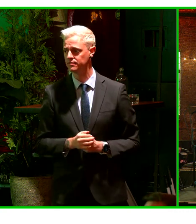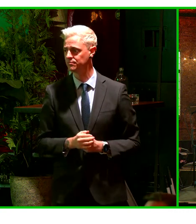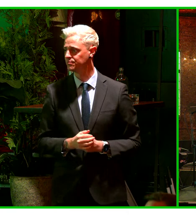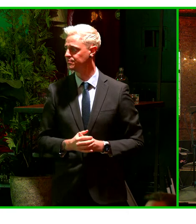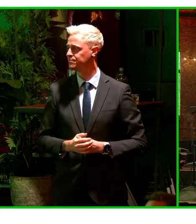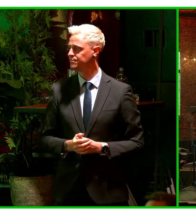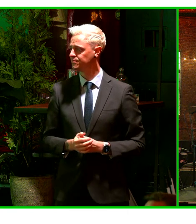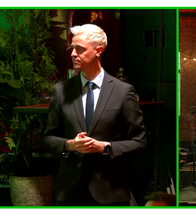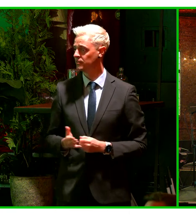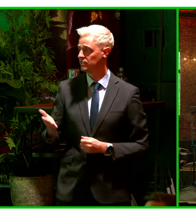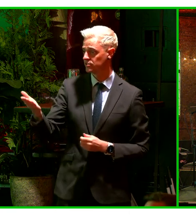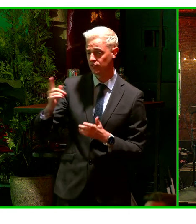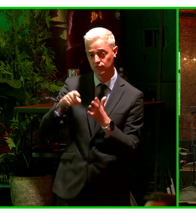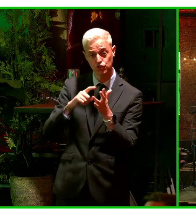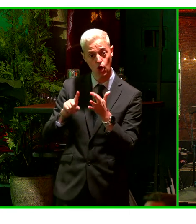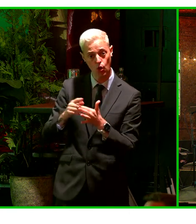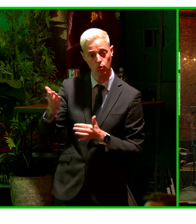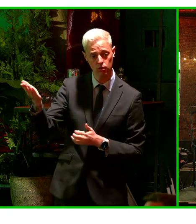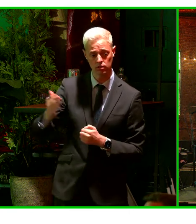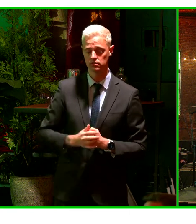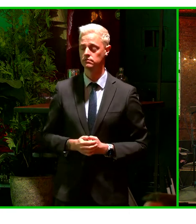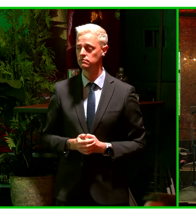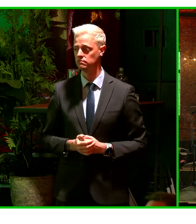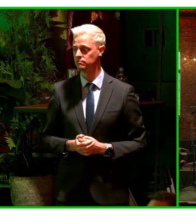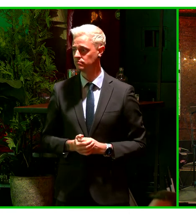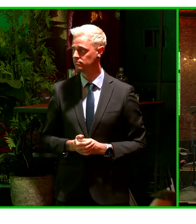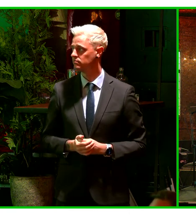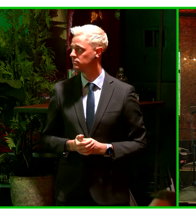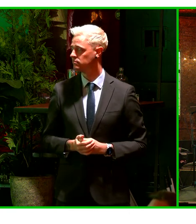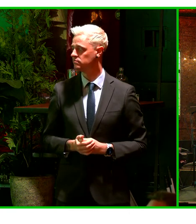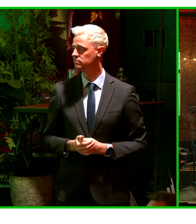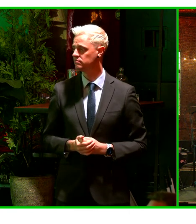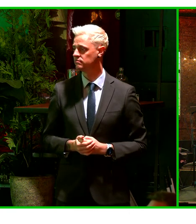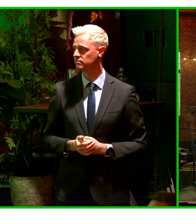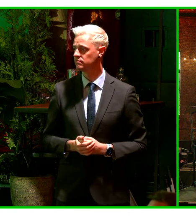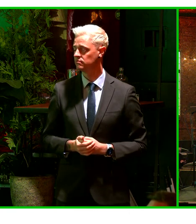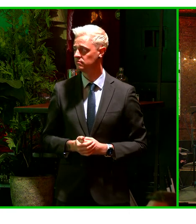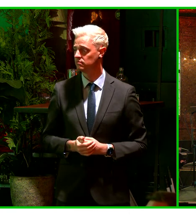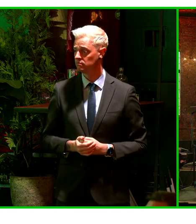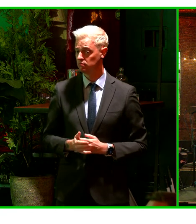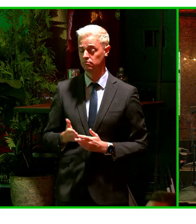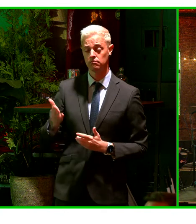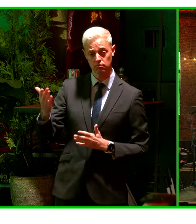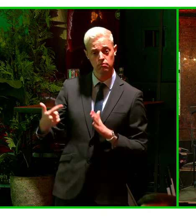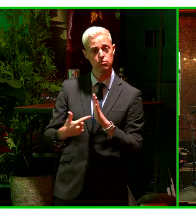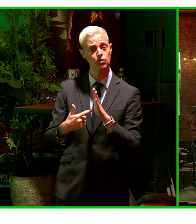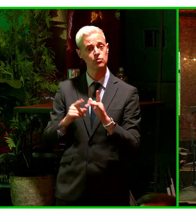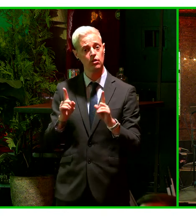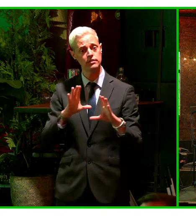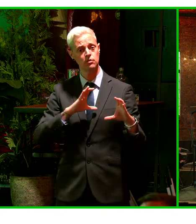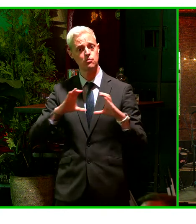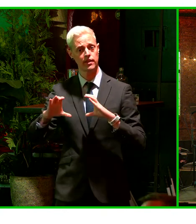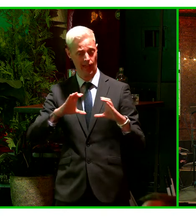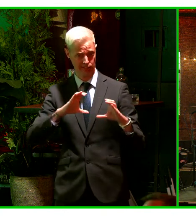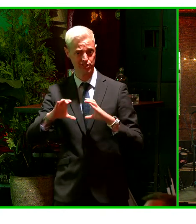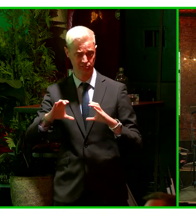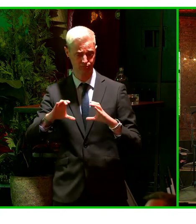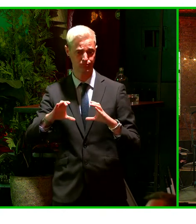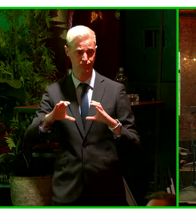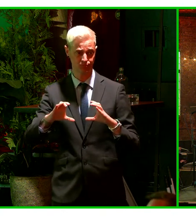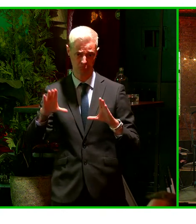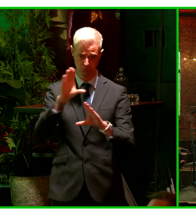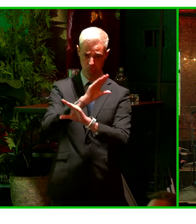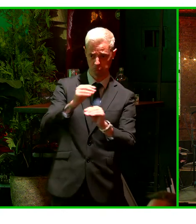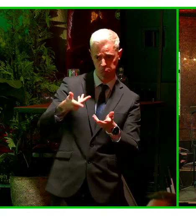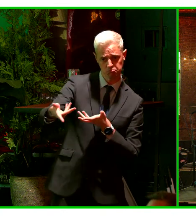phrase? Yeah, I mean, I think there definitely is a big challenge of communication in this still. And we've already, I think we've come a